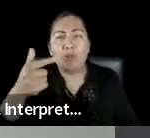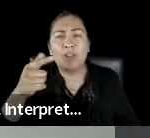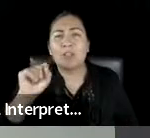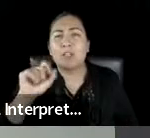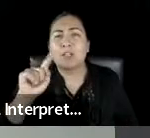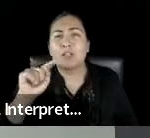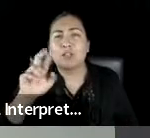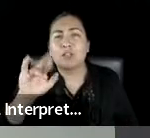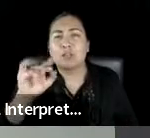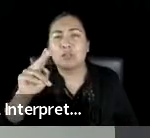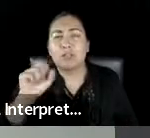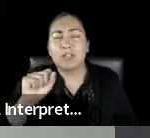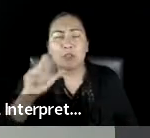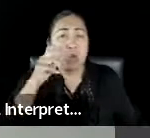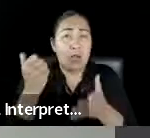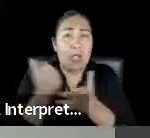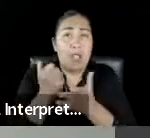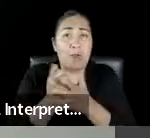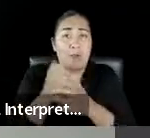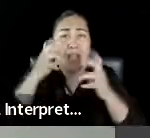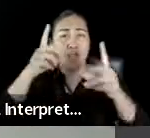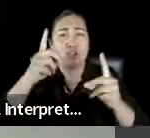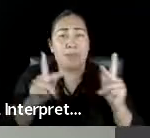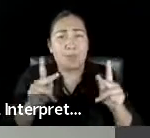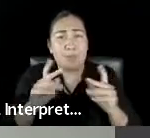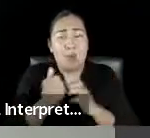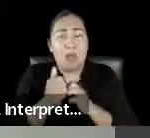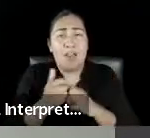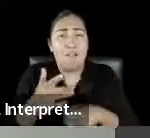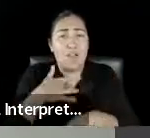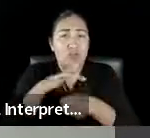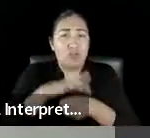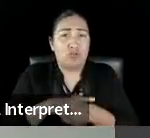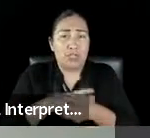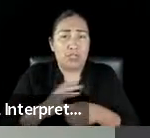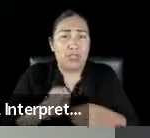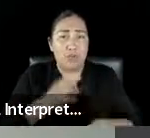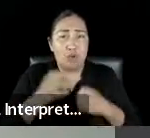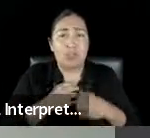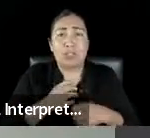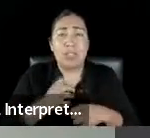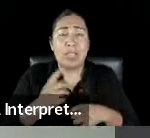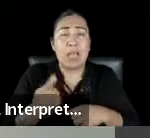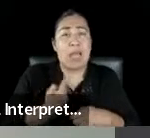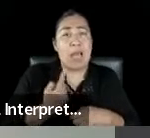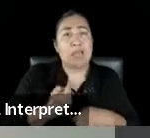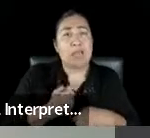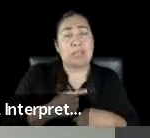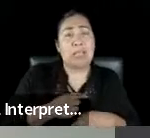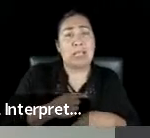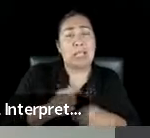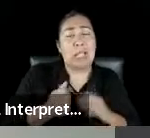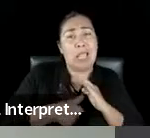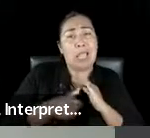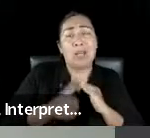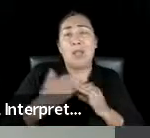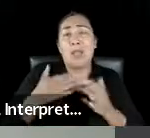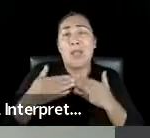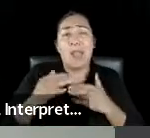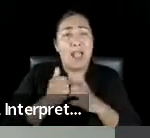the way it feels to be depressed or anxious or emotionally isolated. No matter how alone you feel, you are never alone. Thank you very